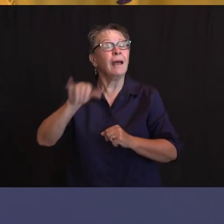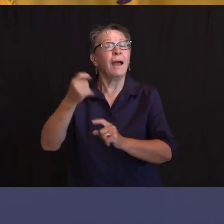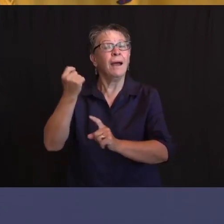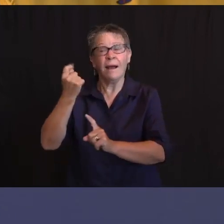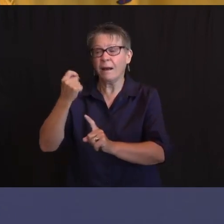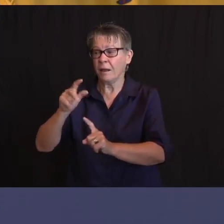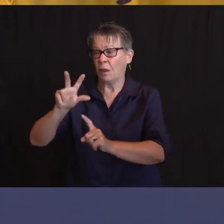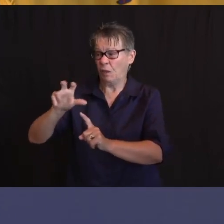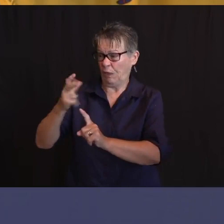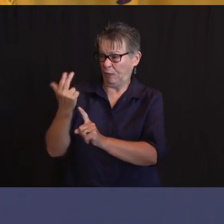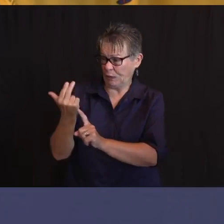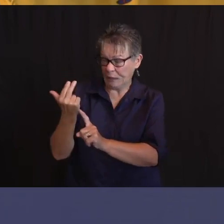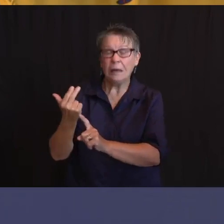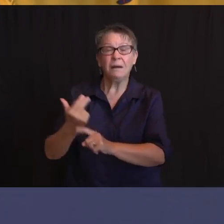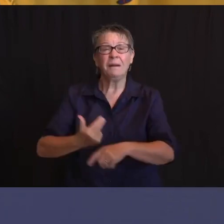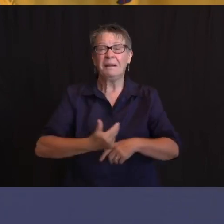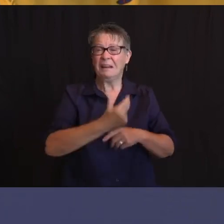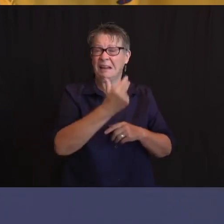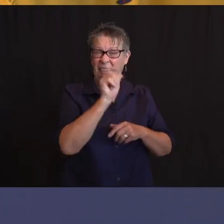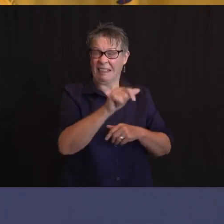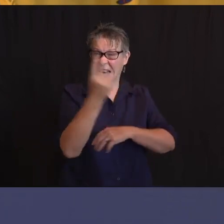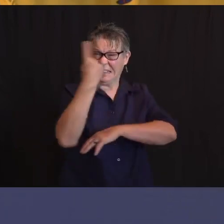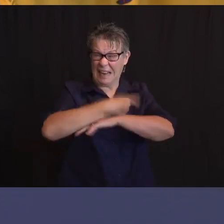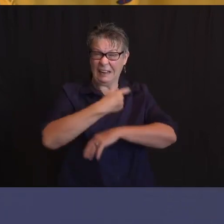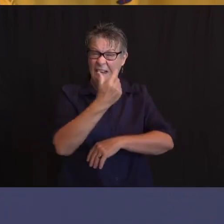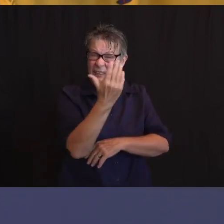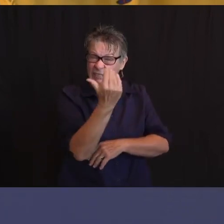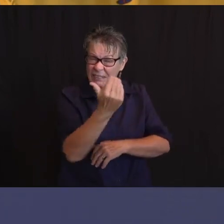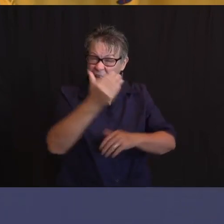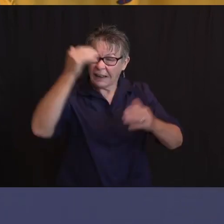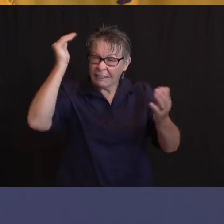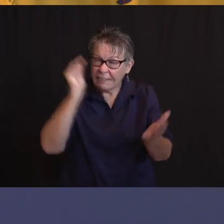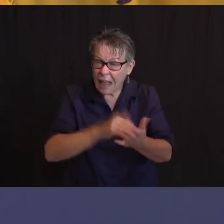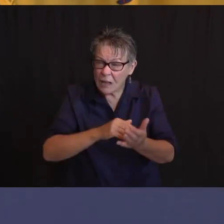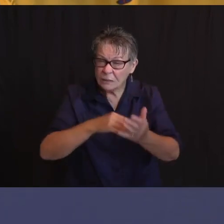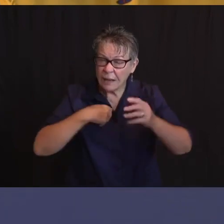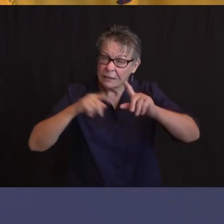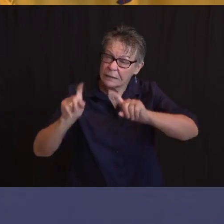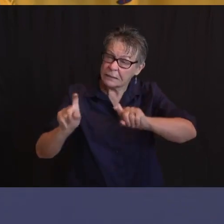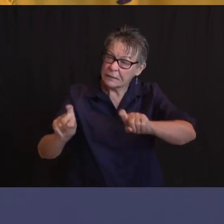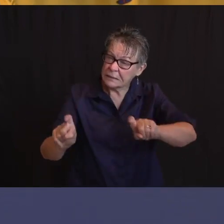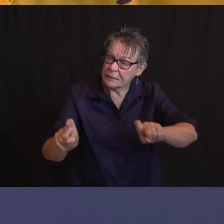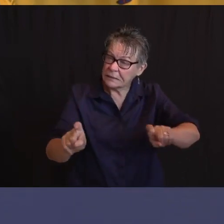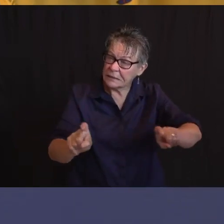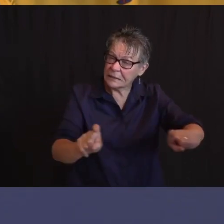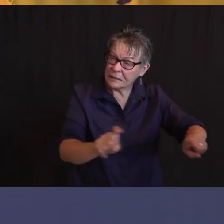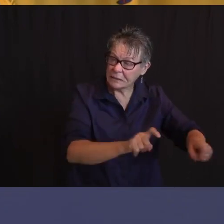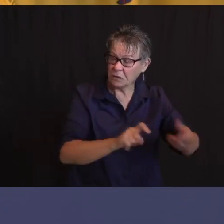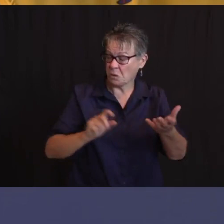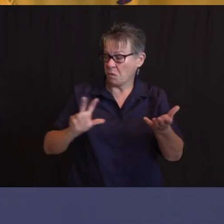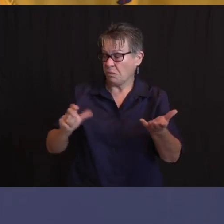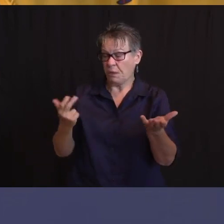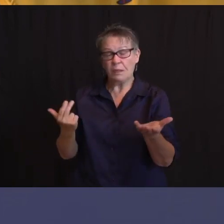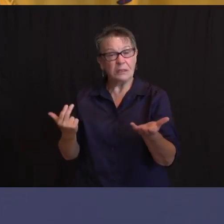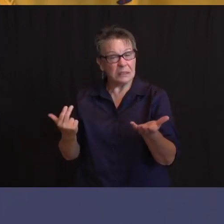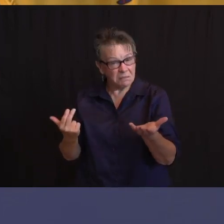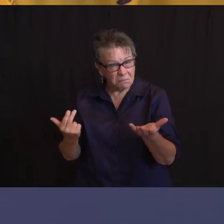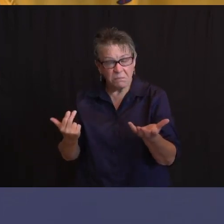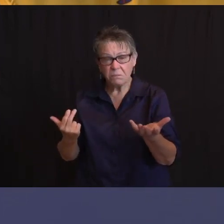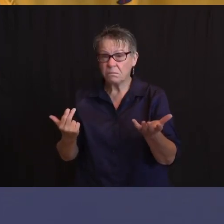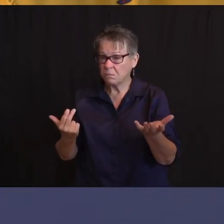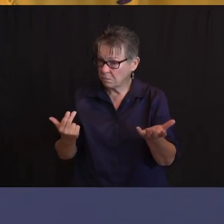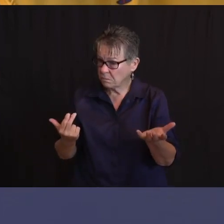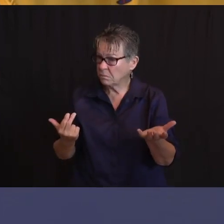about that. We want more than that, all right? And we've got the ability to do a lot more than that. So we had a few days last week where we were at 25 to 30,000 and a couple